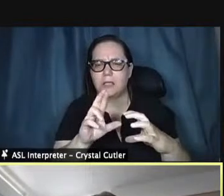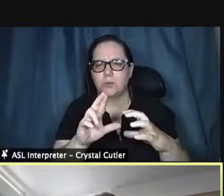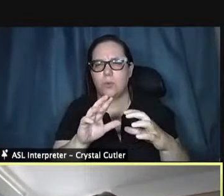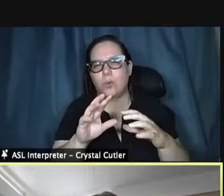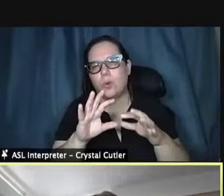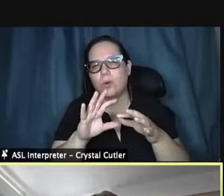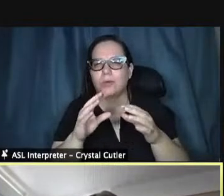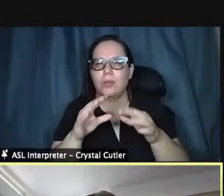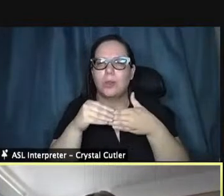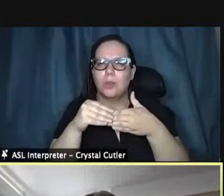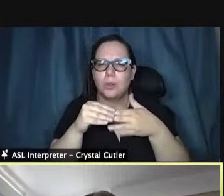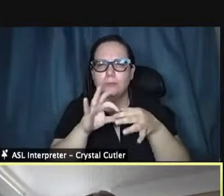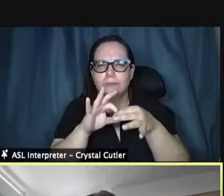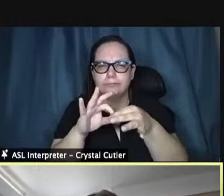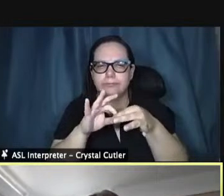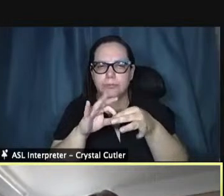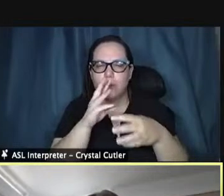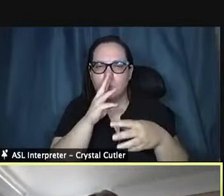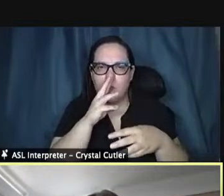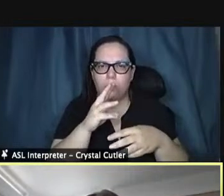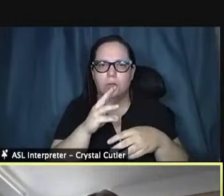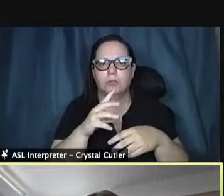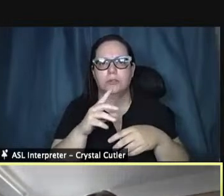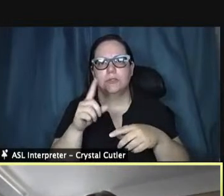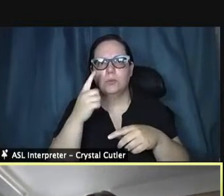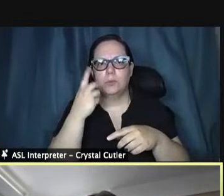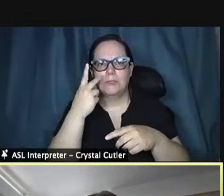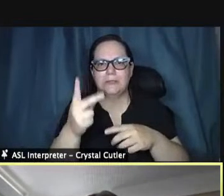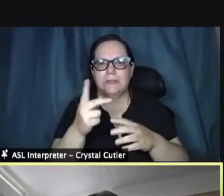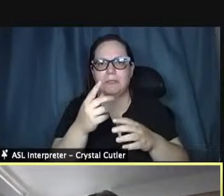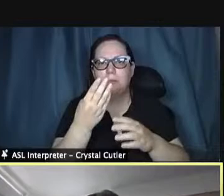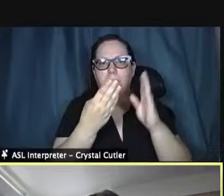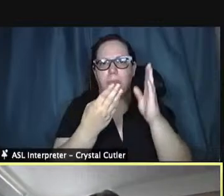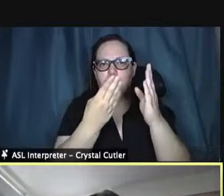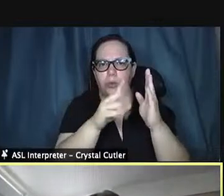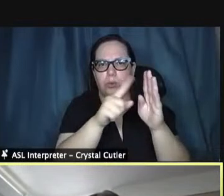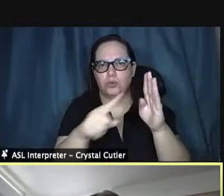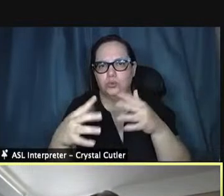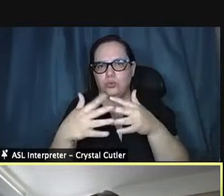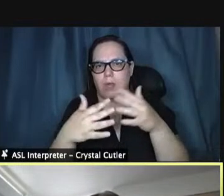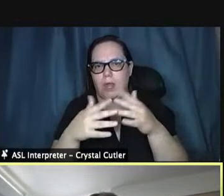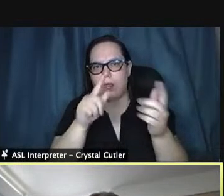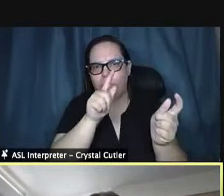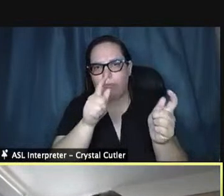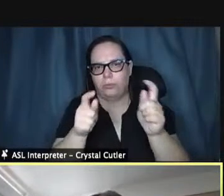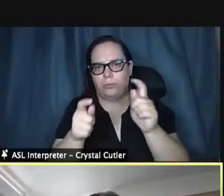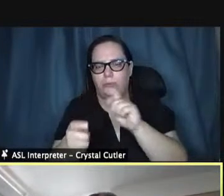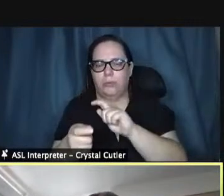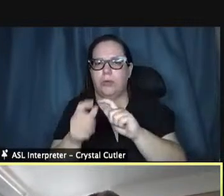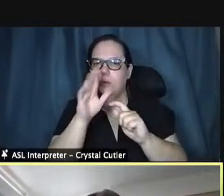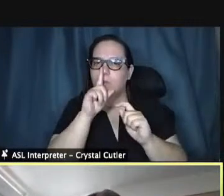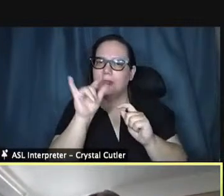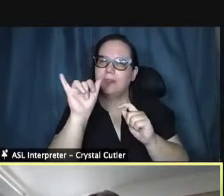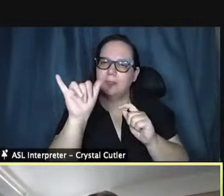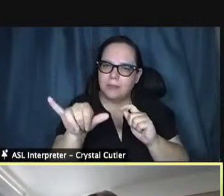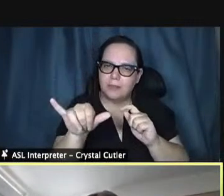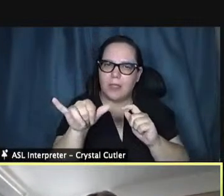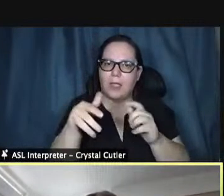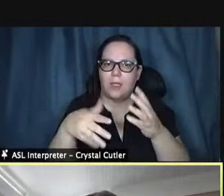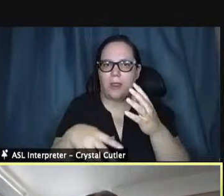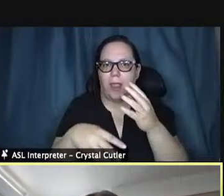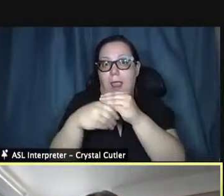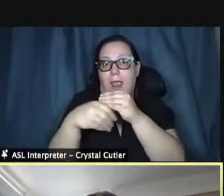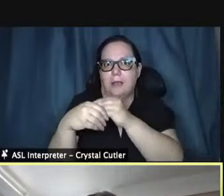gray, how Lunar Trailblazer in its HVM cubed instrument adds the additional spectral channels to fully capture that 3